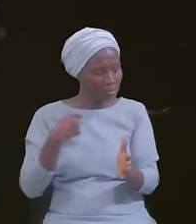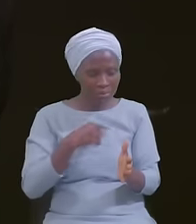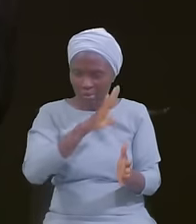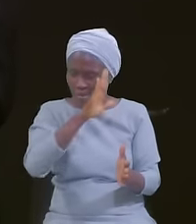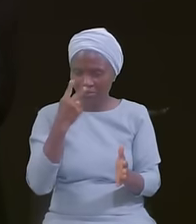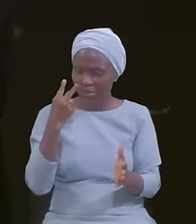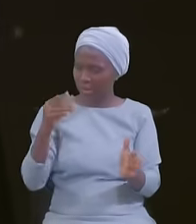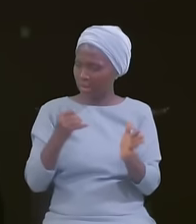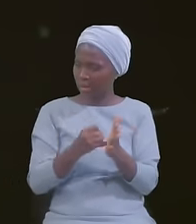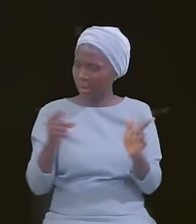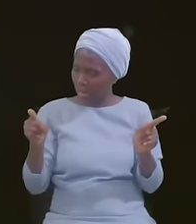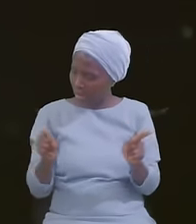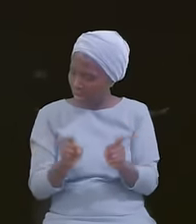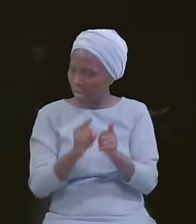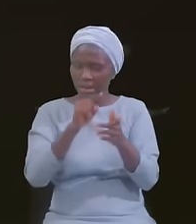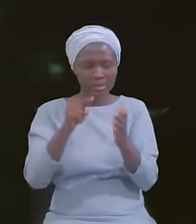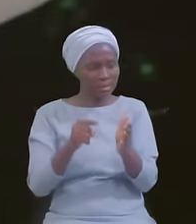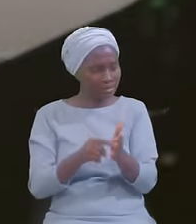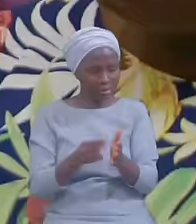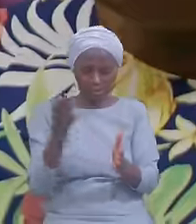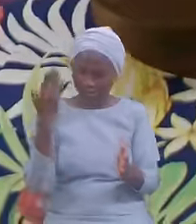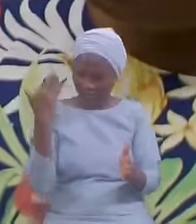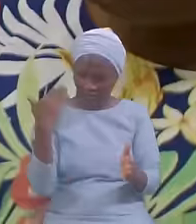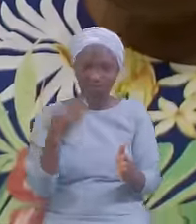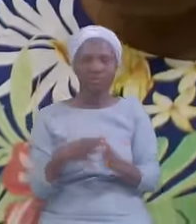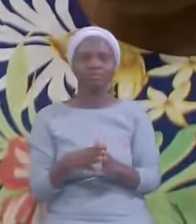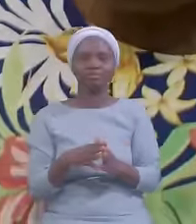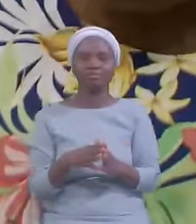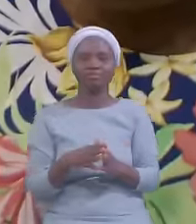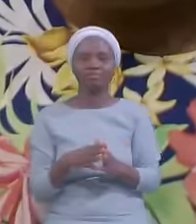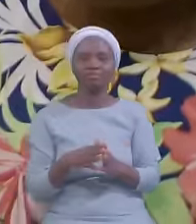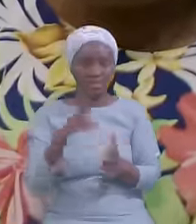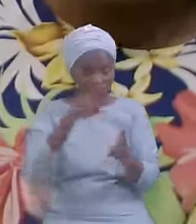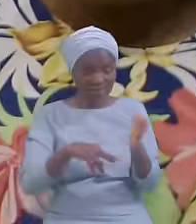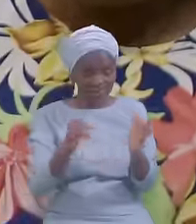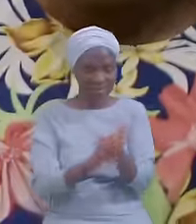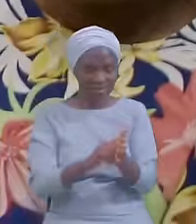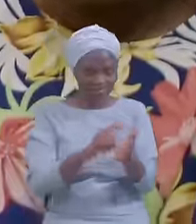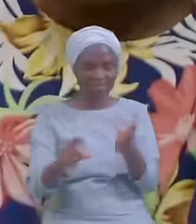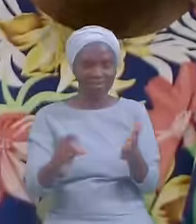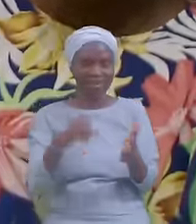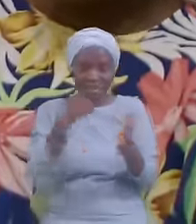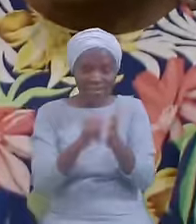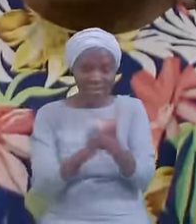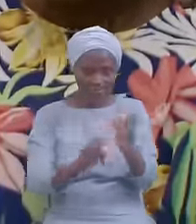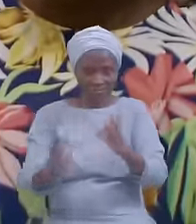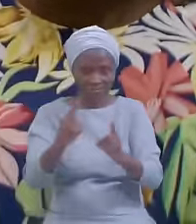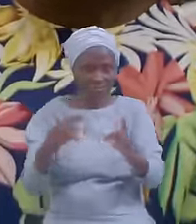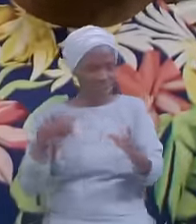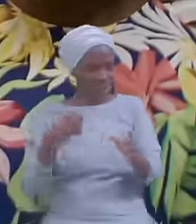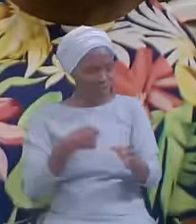saw it on this fashion. Read that part with me. We never saw